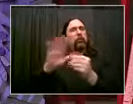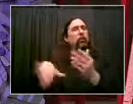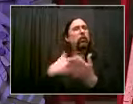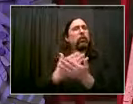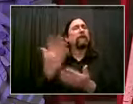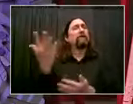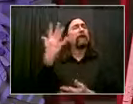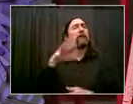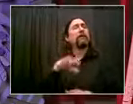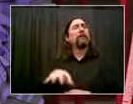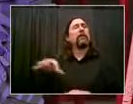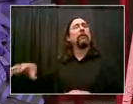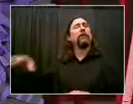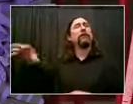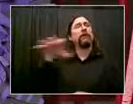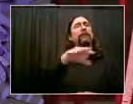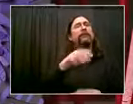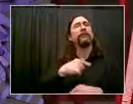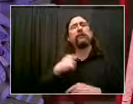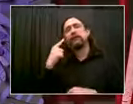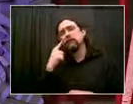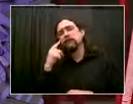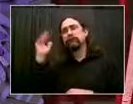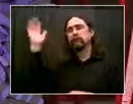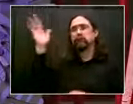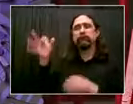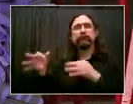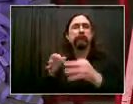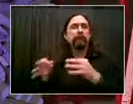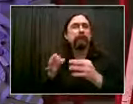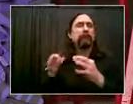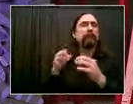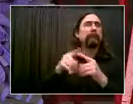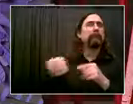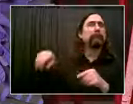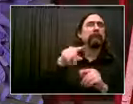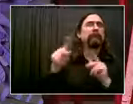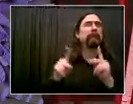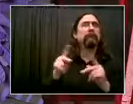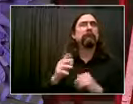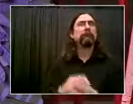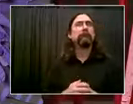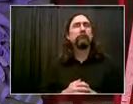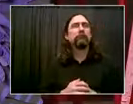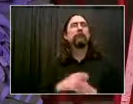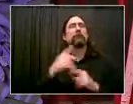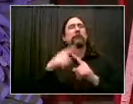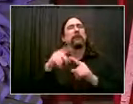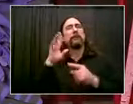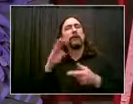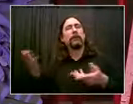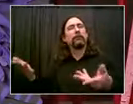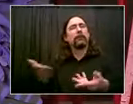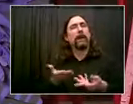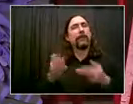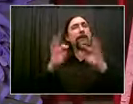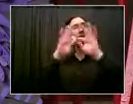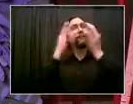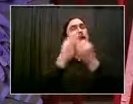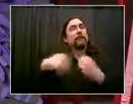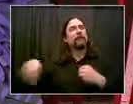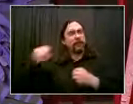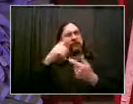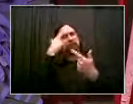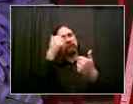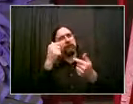June to host visits. We want to welcome our families in. We want you to see our schools, see how safe and ready they are. And a shout out to